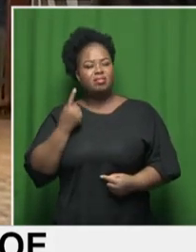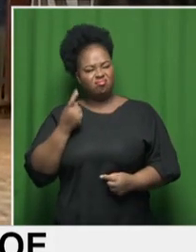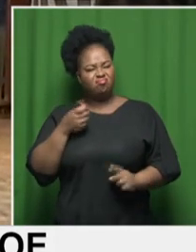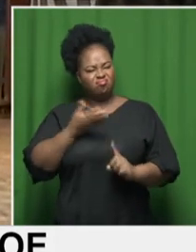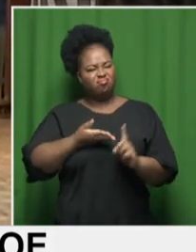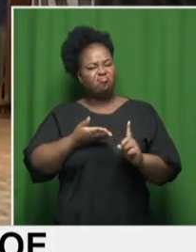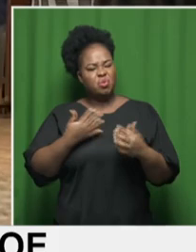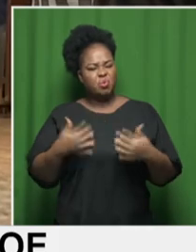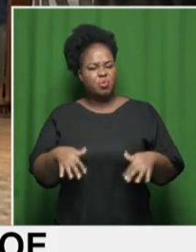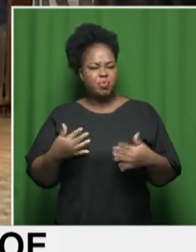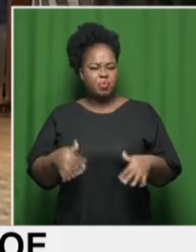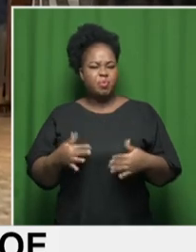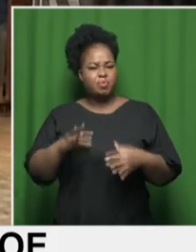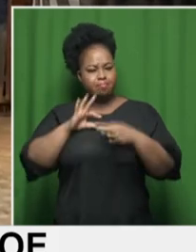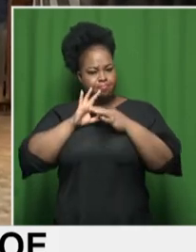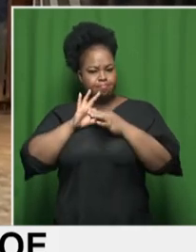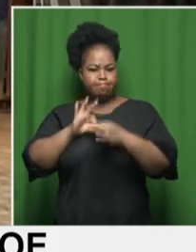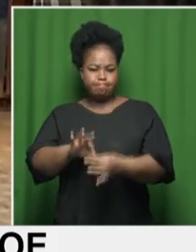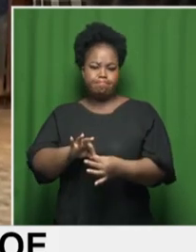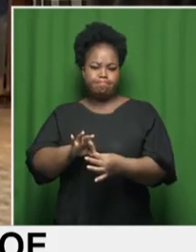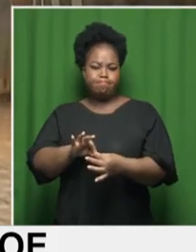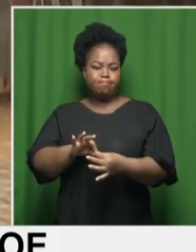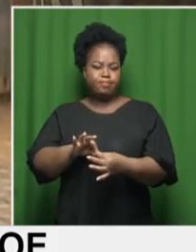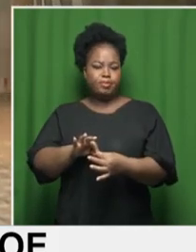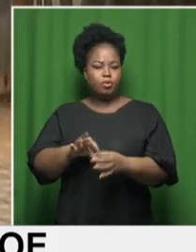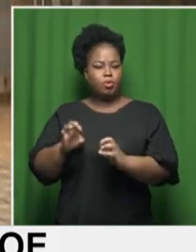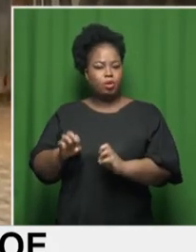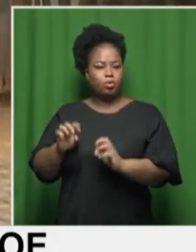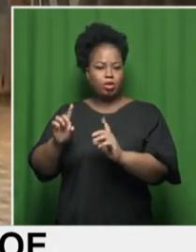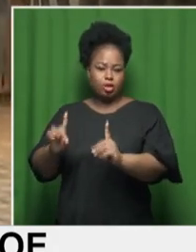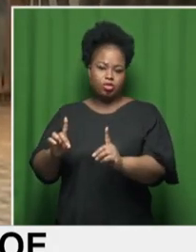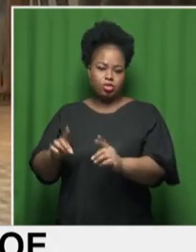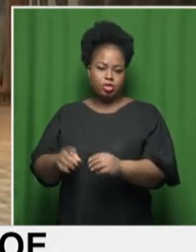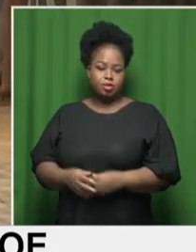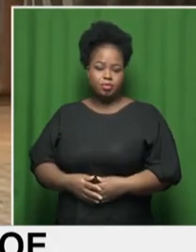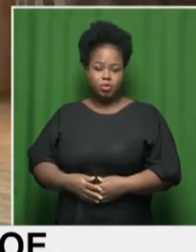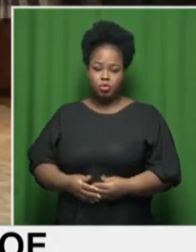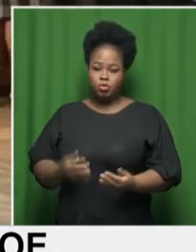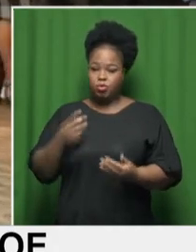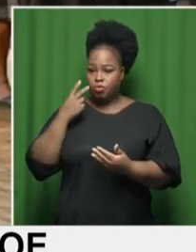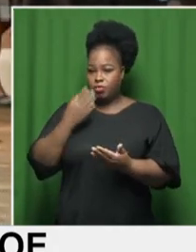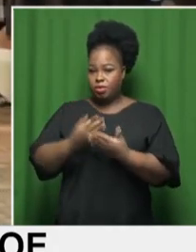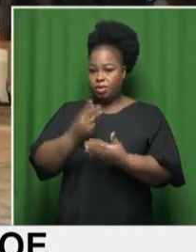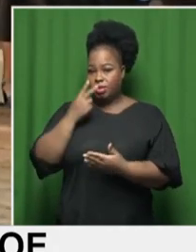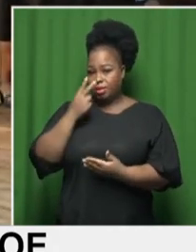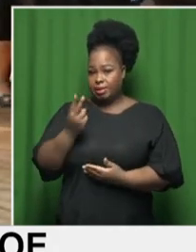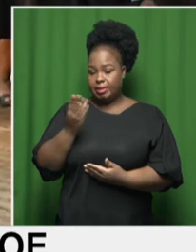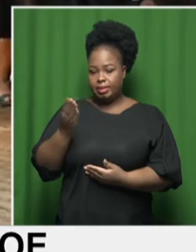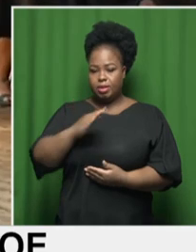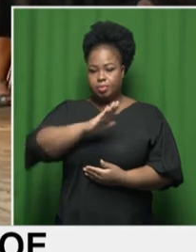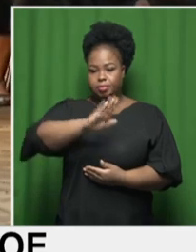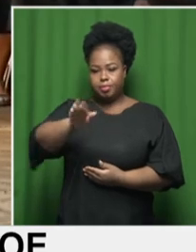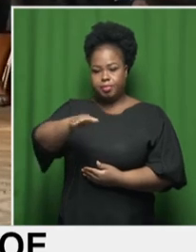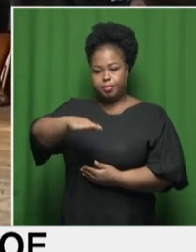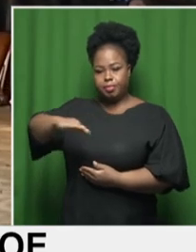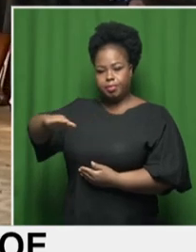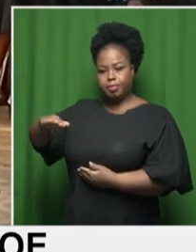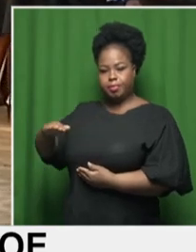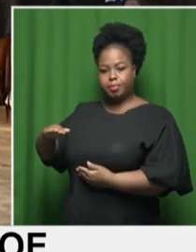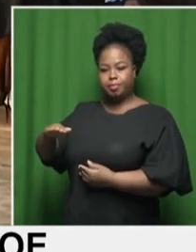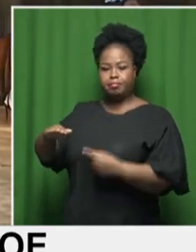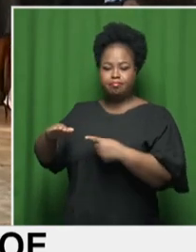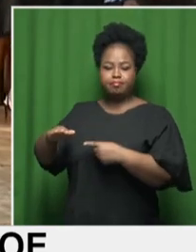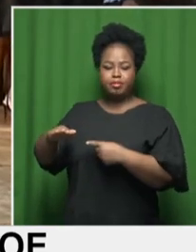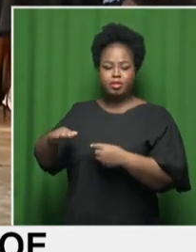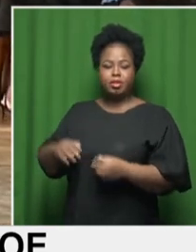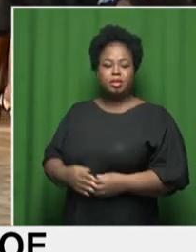was dedicated rather to education. As you can see, the cars are arriving just to